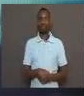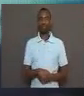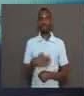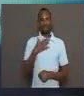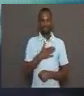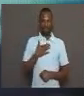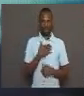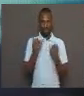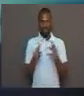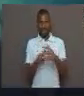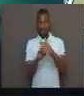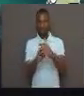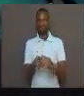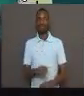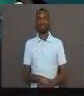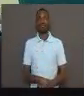Please start now.